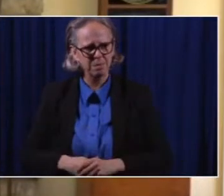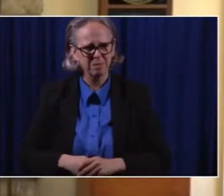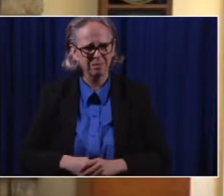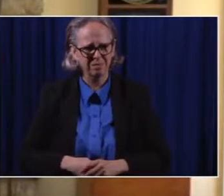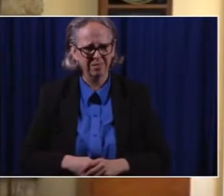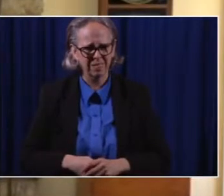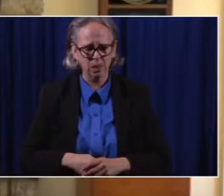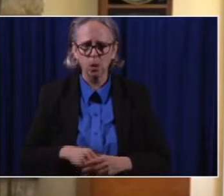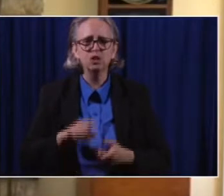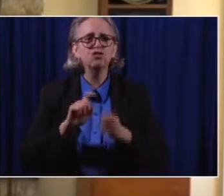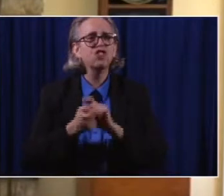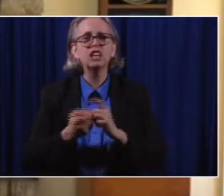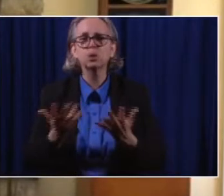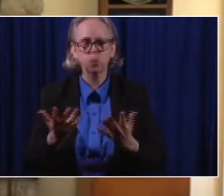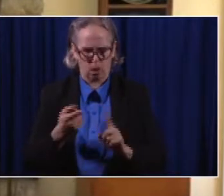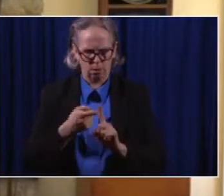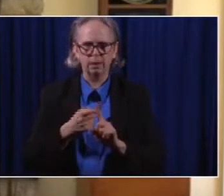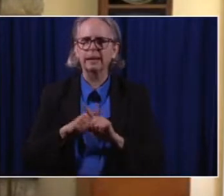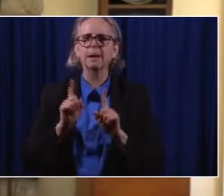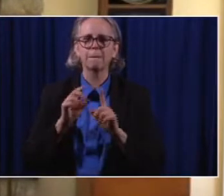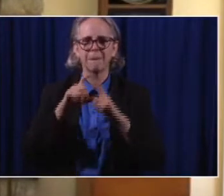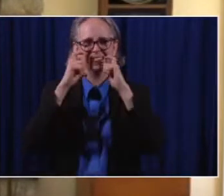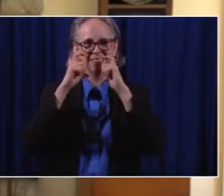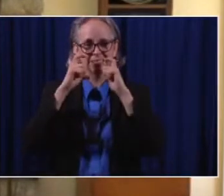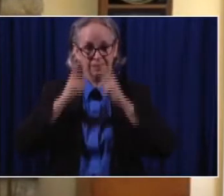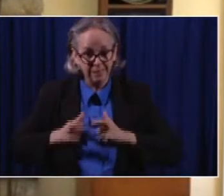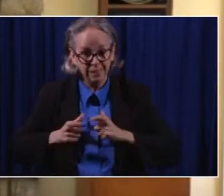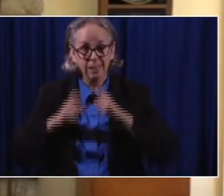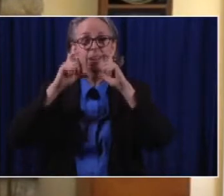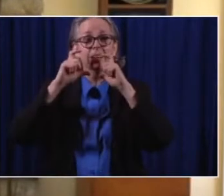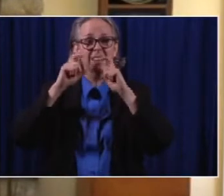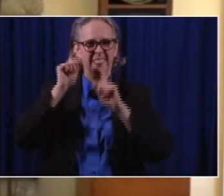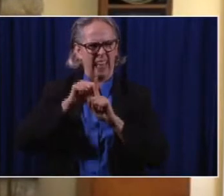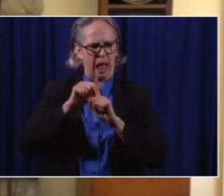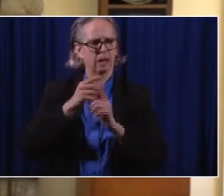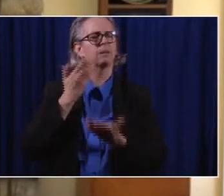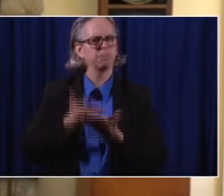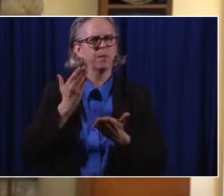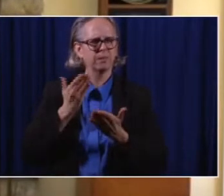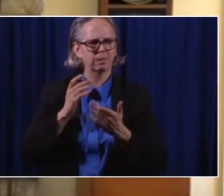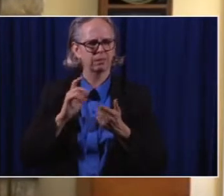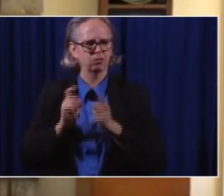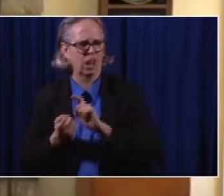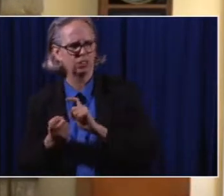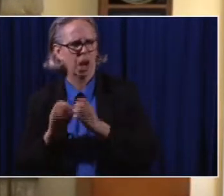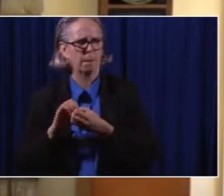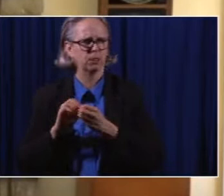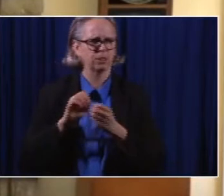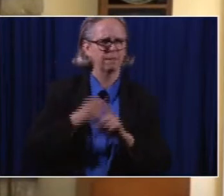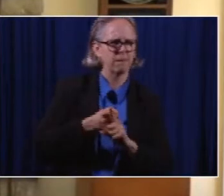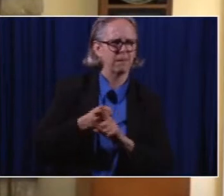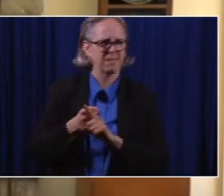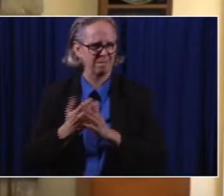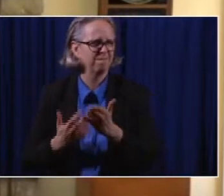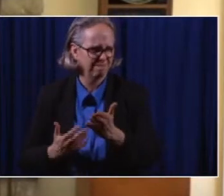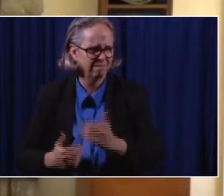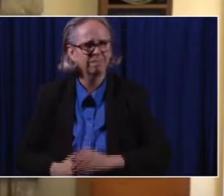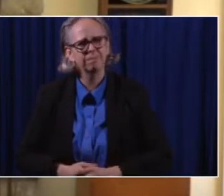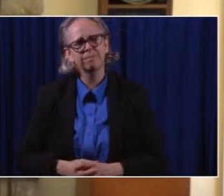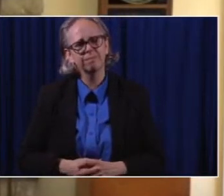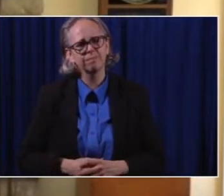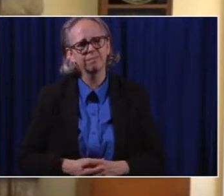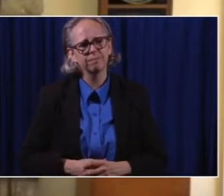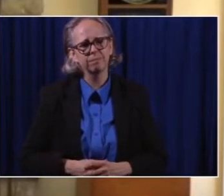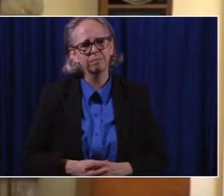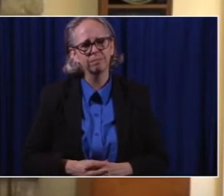was masks were being worn. And so we saw the cases go down dramatically. Another